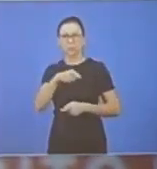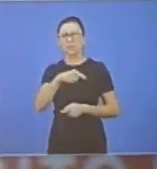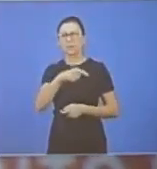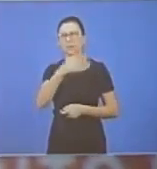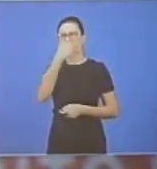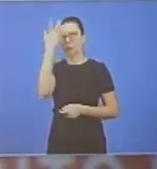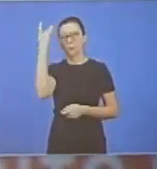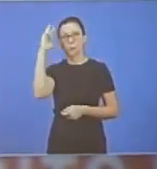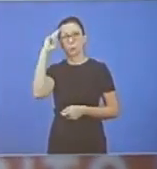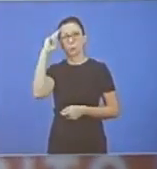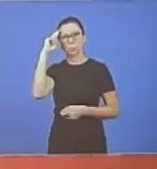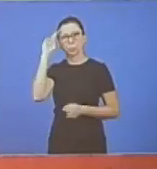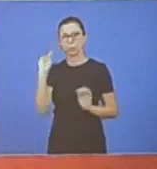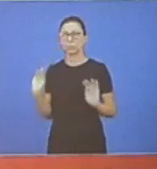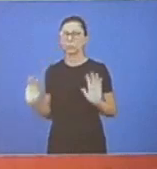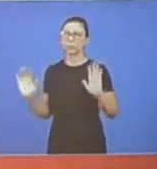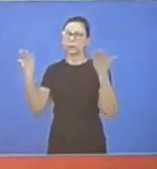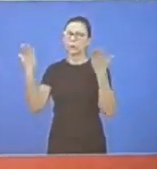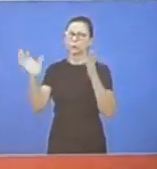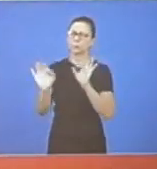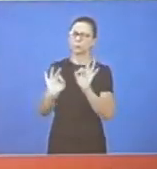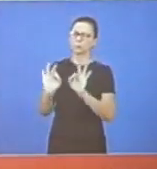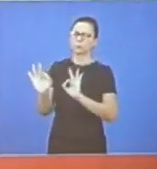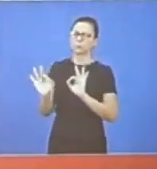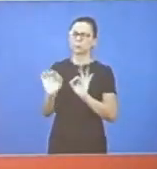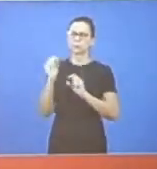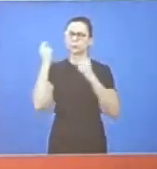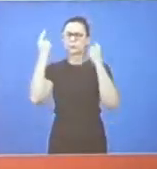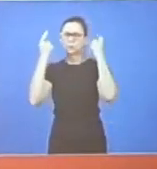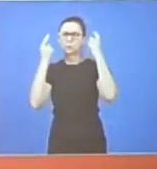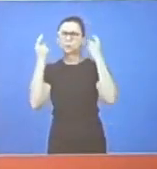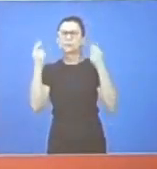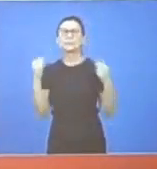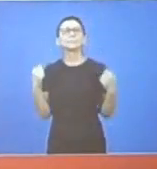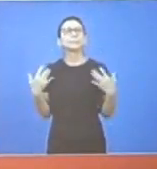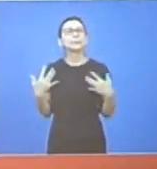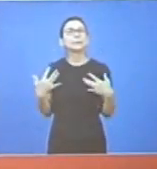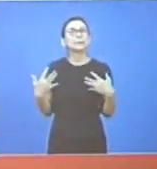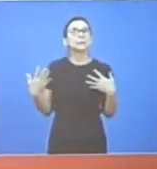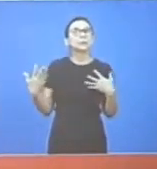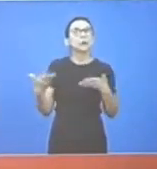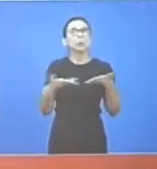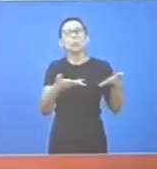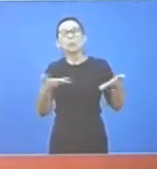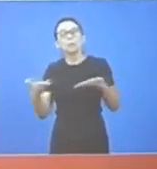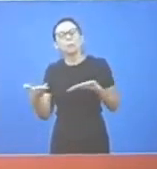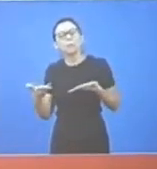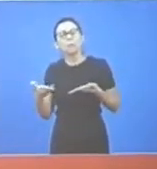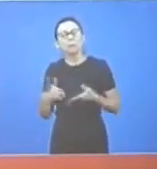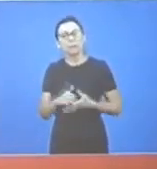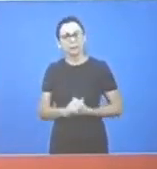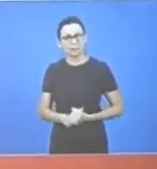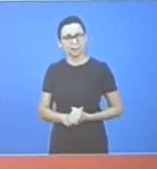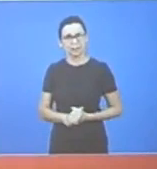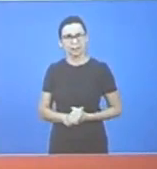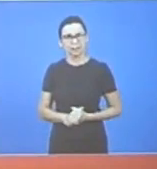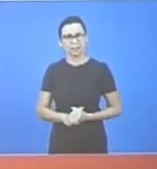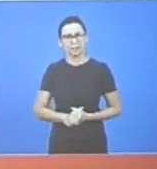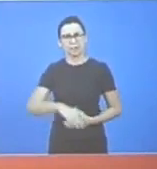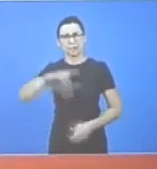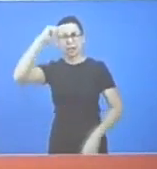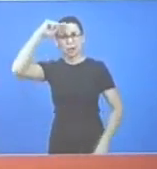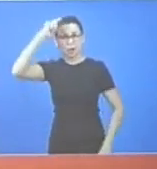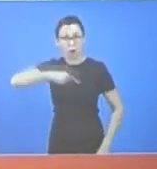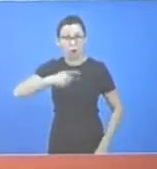The main concern about the one that is making the feast, the preparing the wedding, his main focus is in the